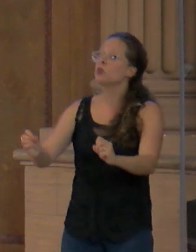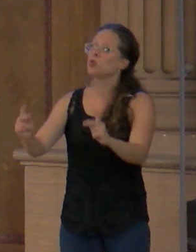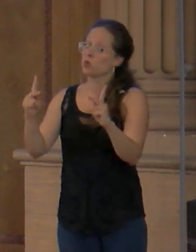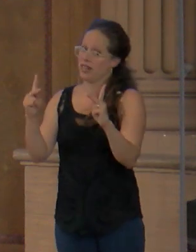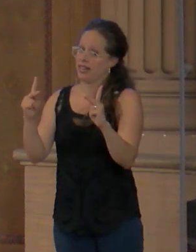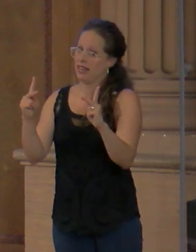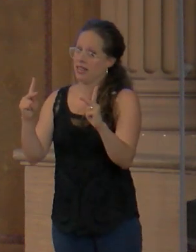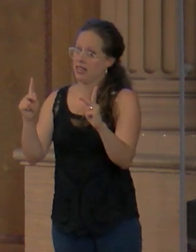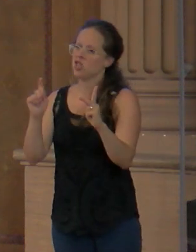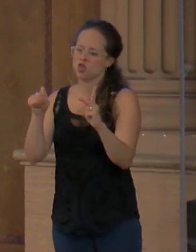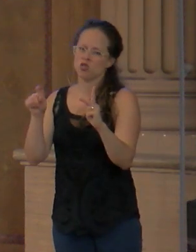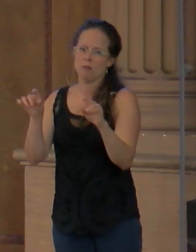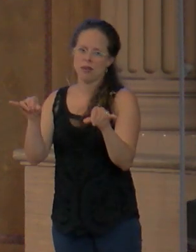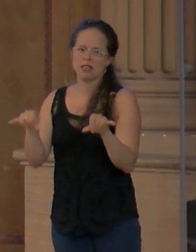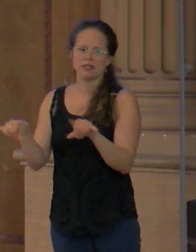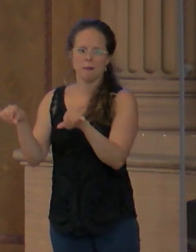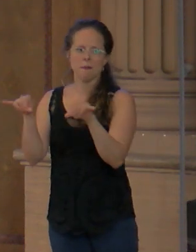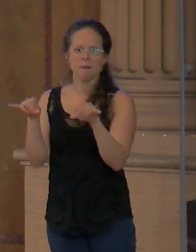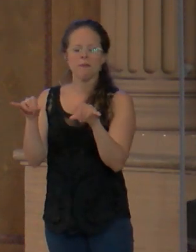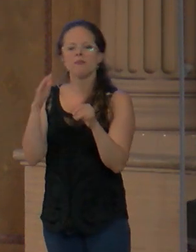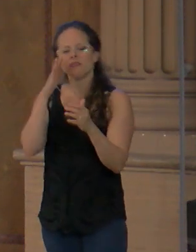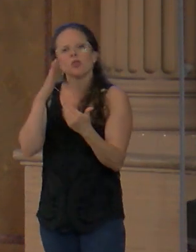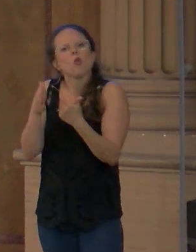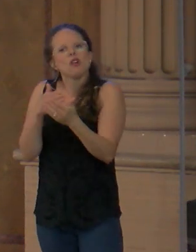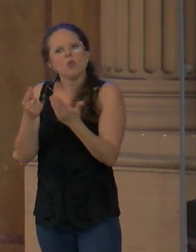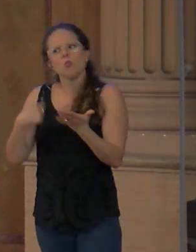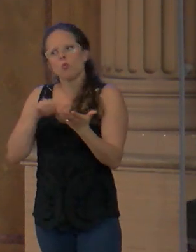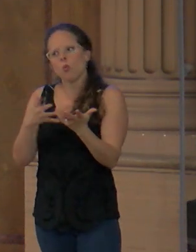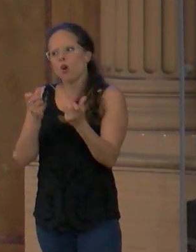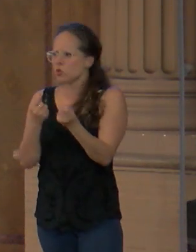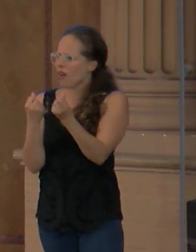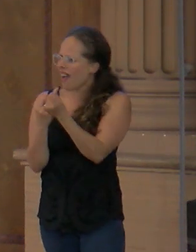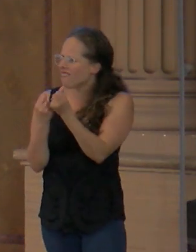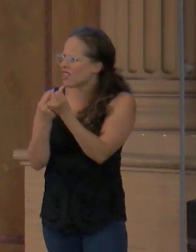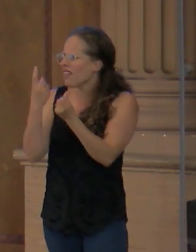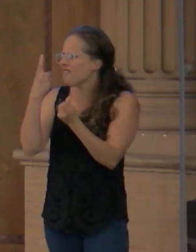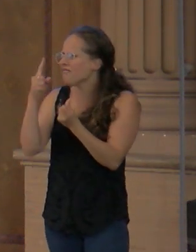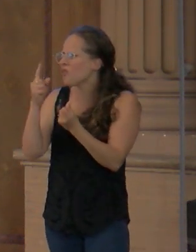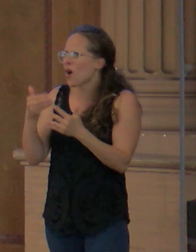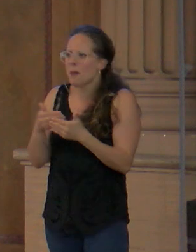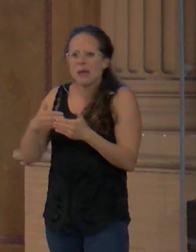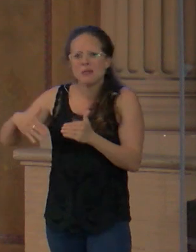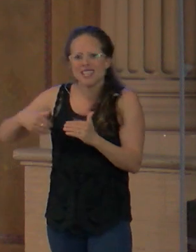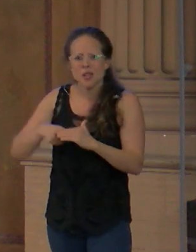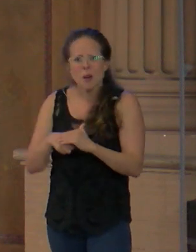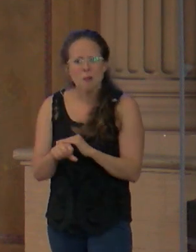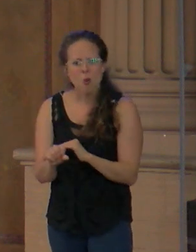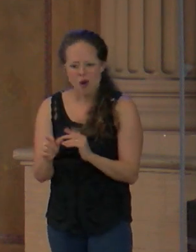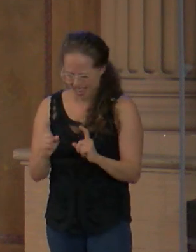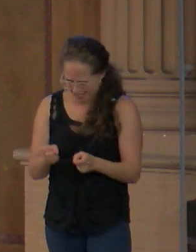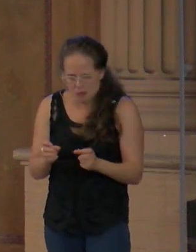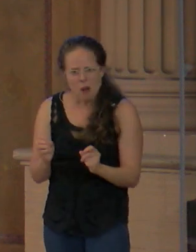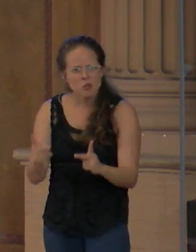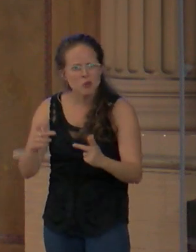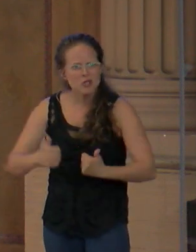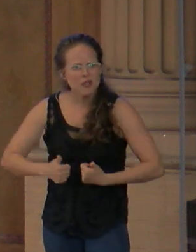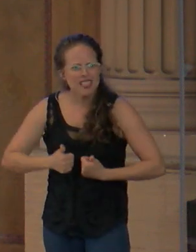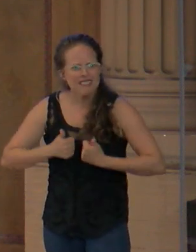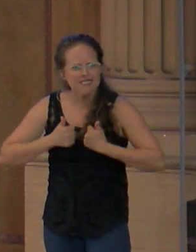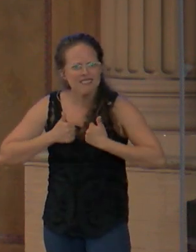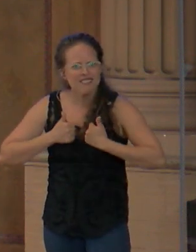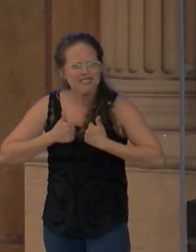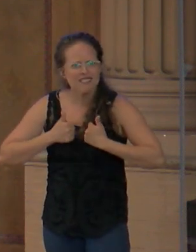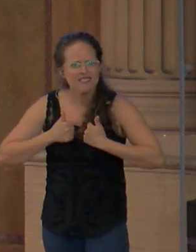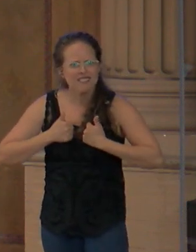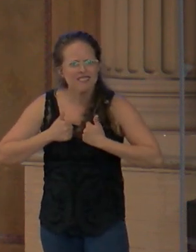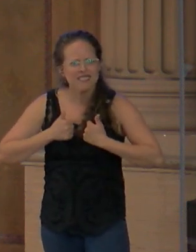opportunities. So we want to advocate to give the unborn a shot at life, to give that weak victim a